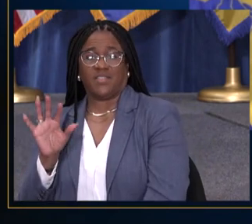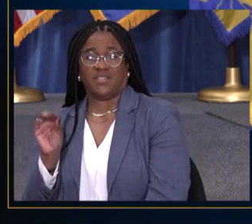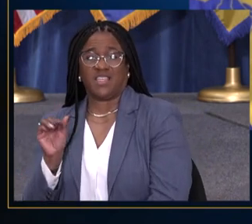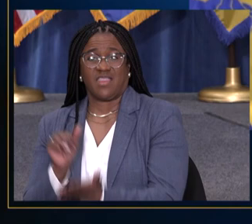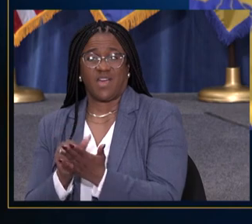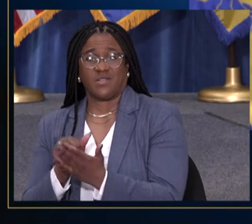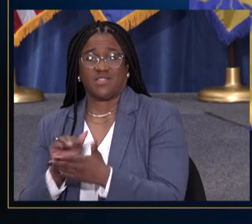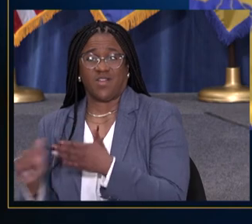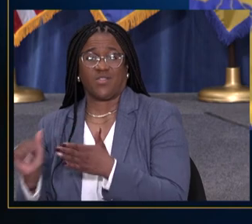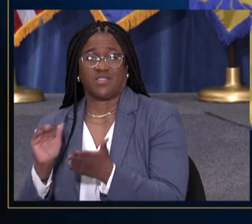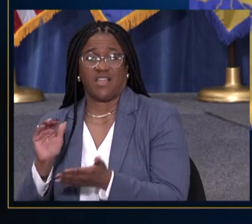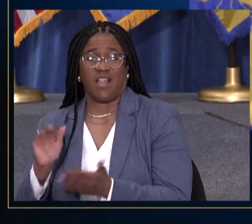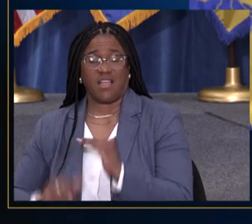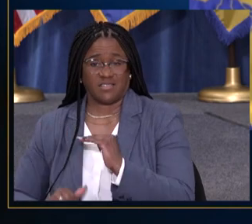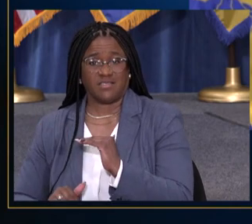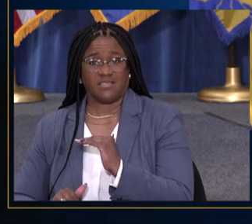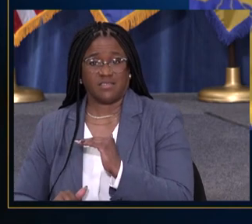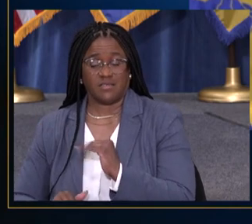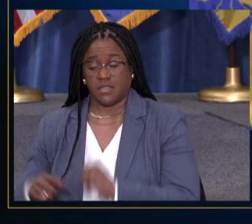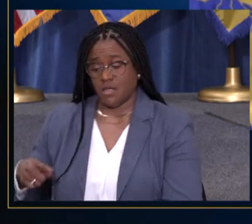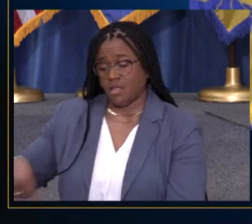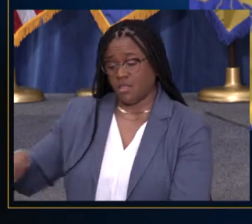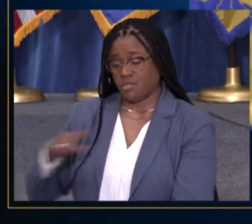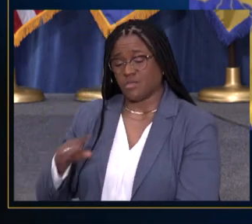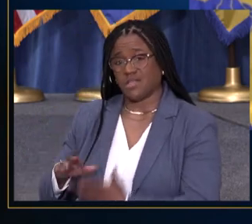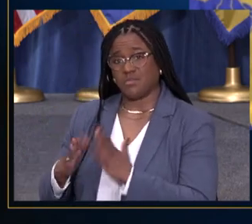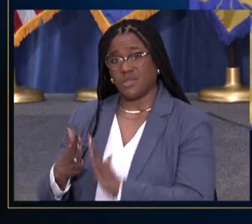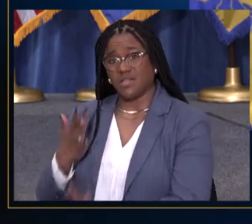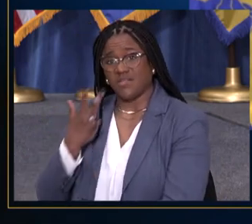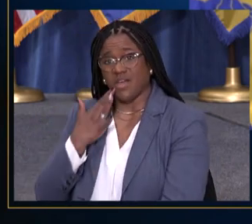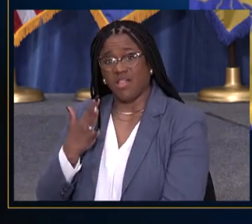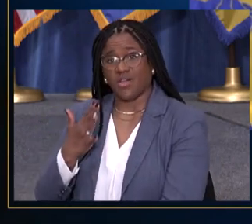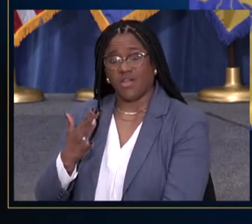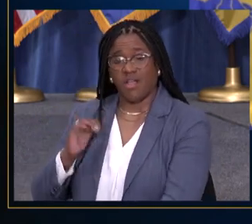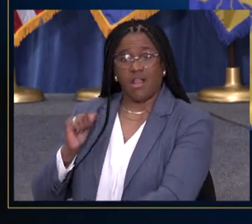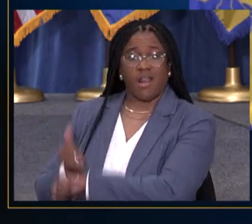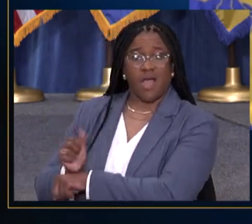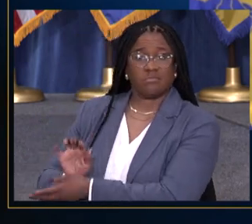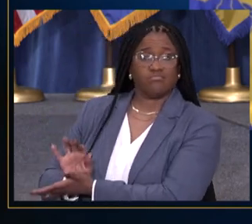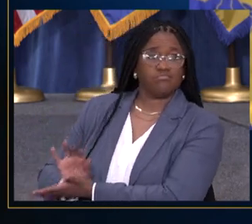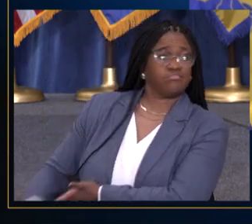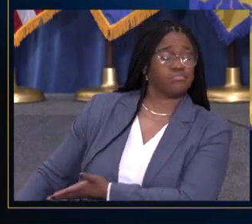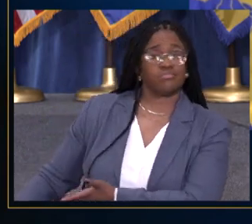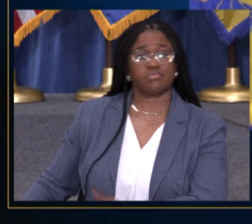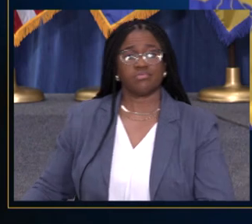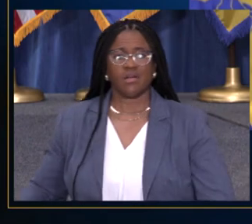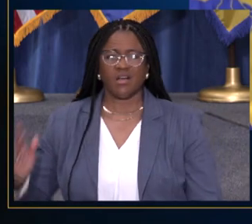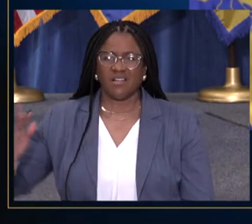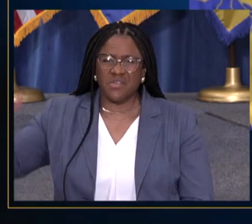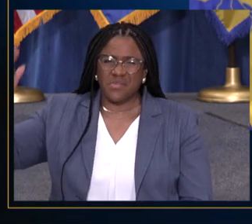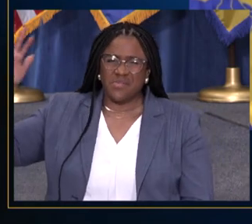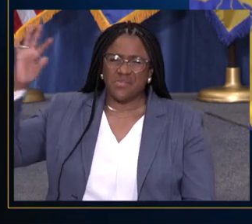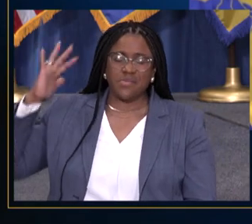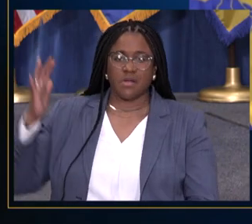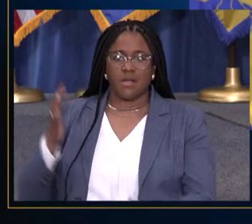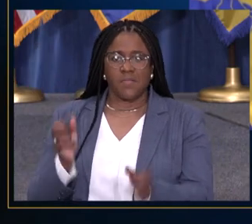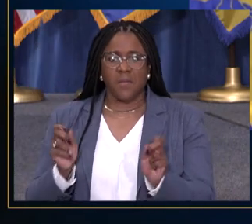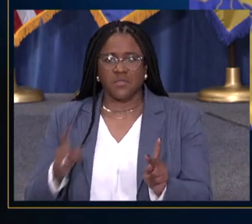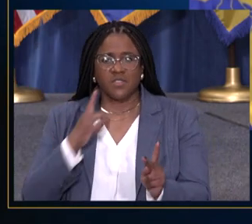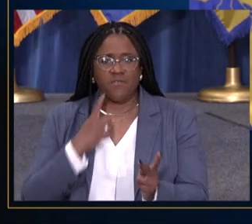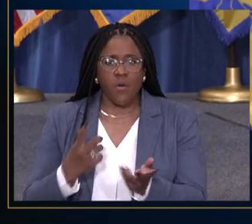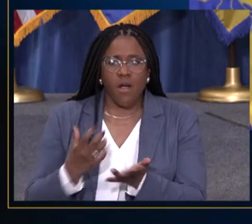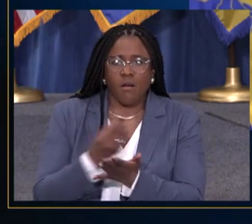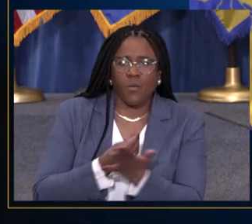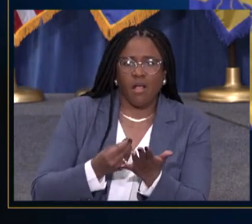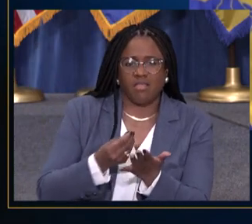$50,000. Those communities of colors that were locked out so many decades ago from opportunities for wealth accumulation